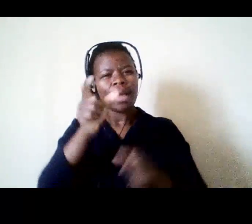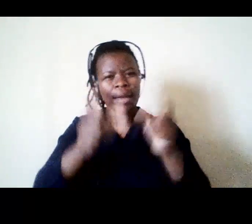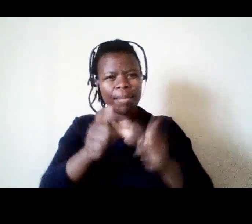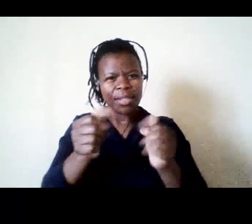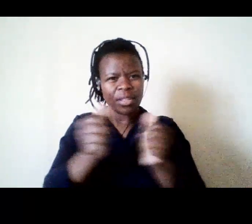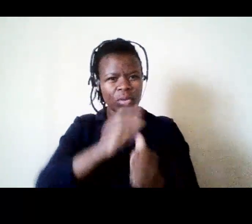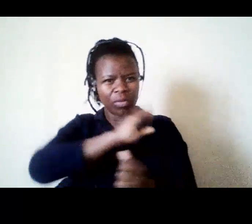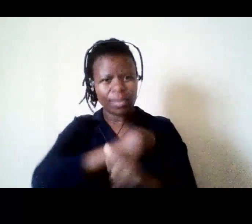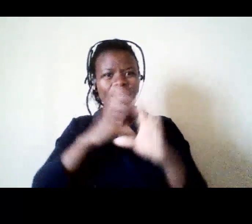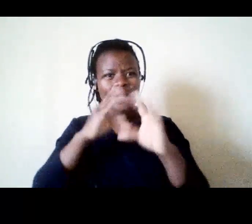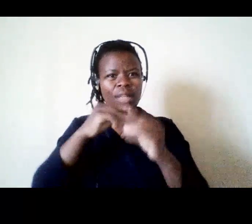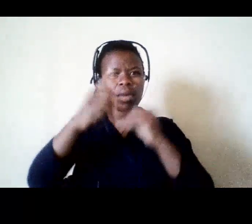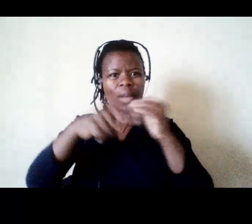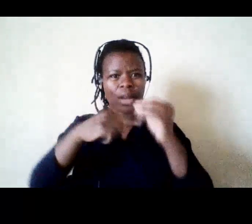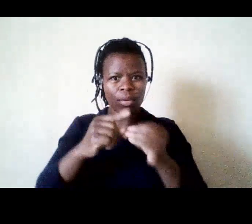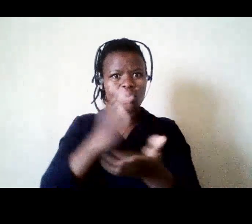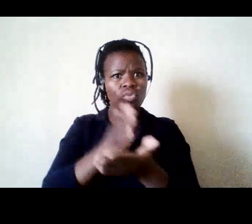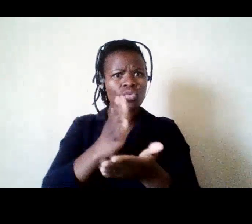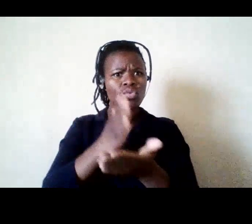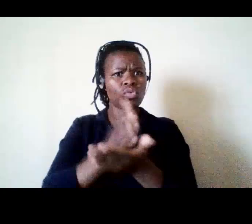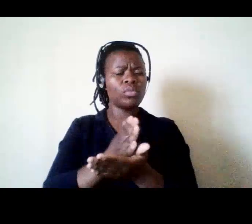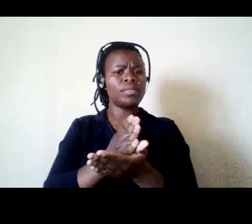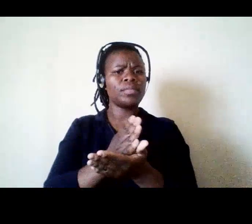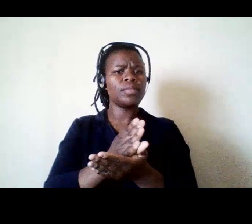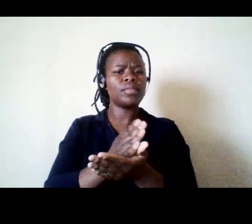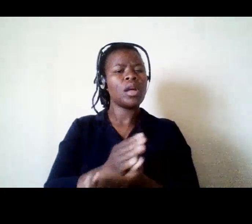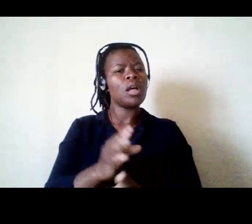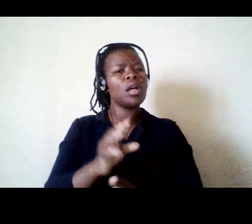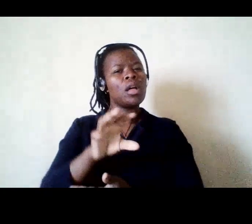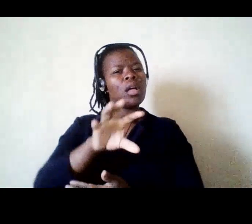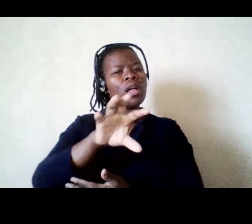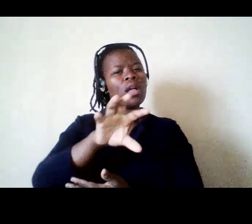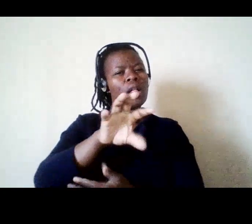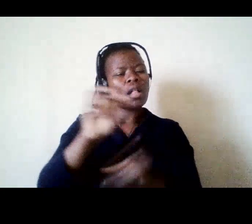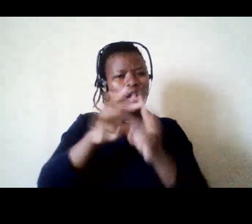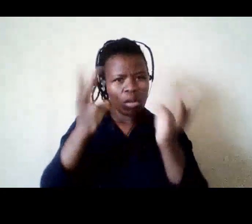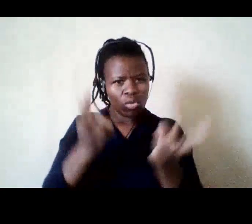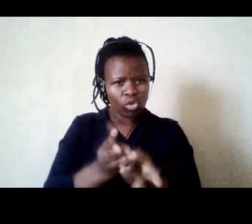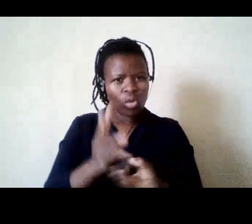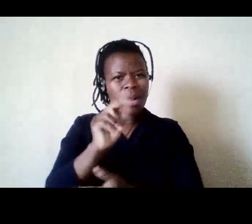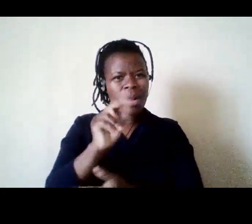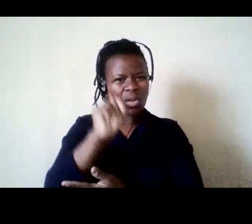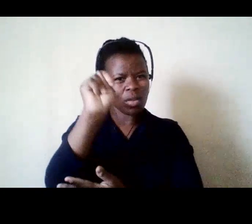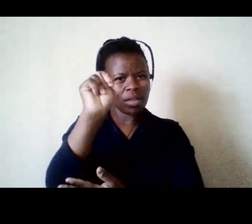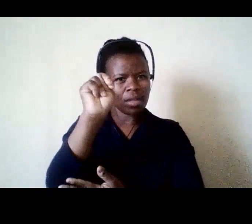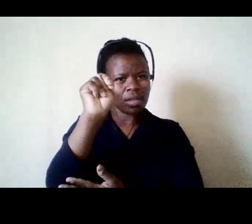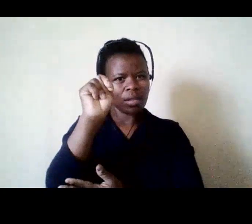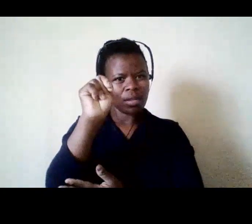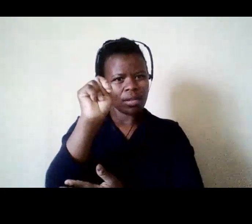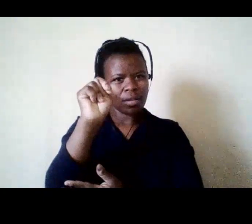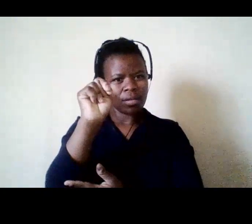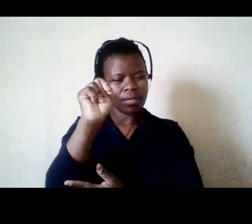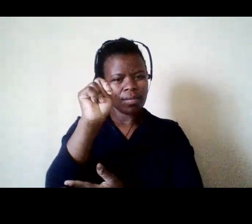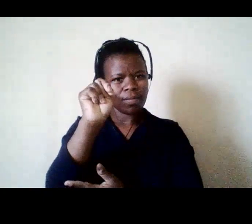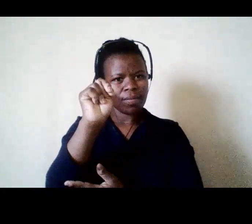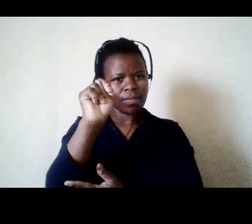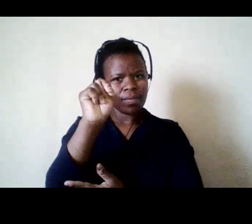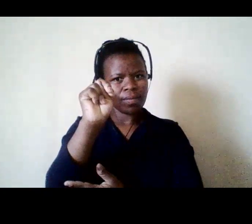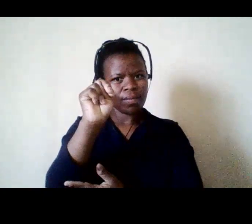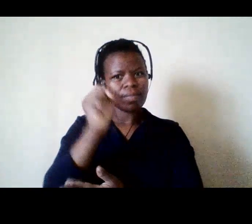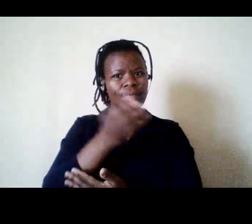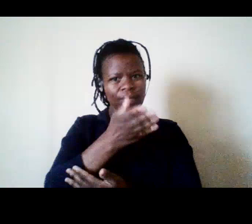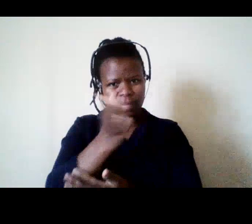north is, is generally said these resources are available, persons with disabilities are included. But persons,